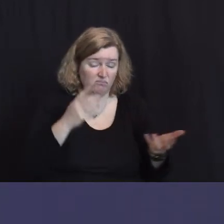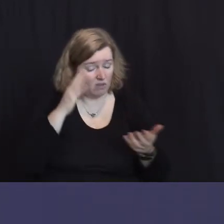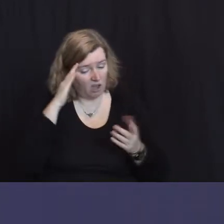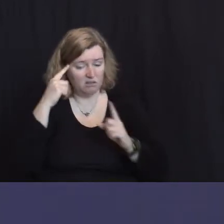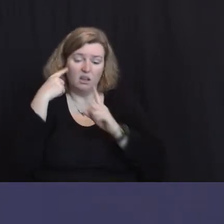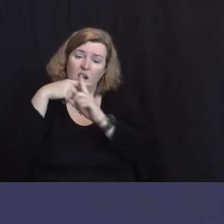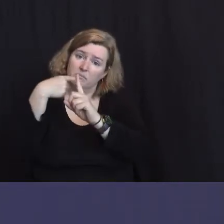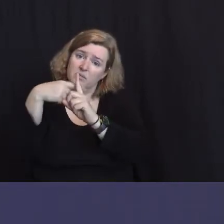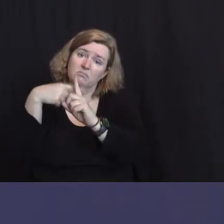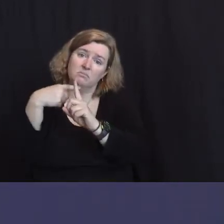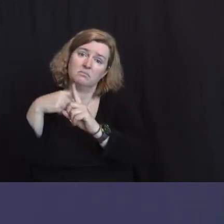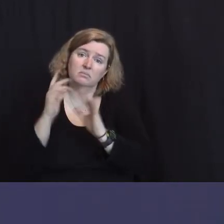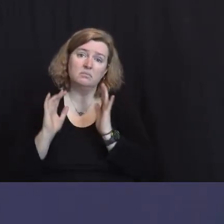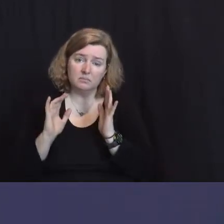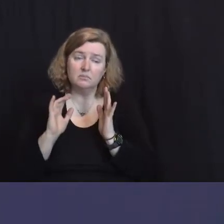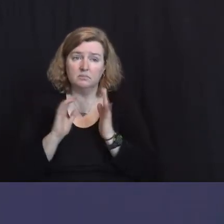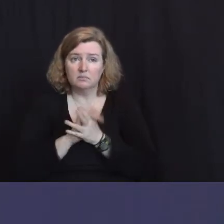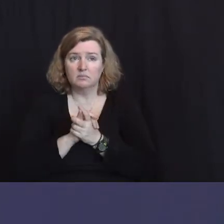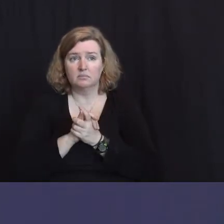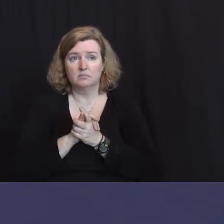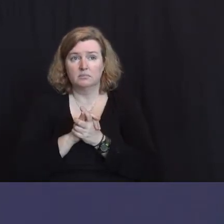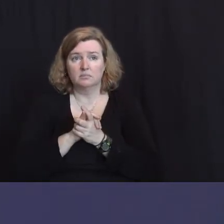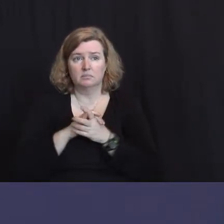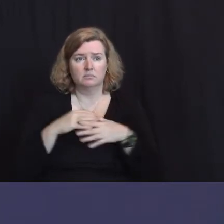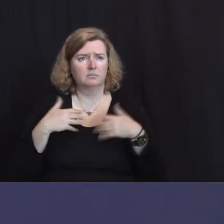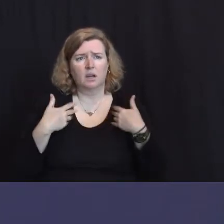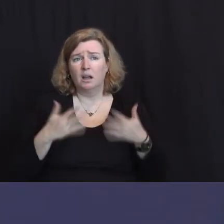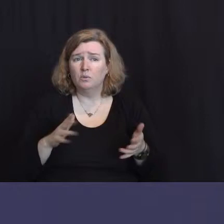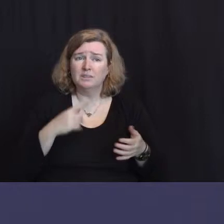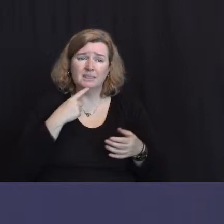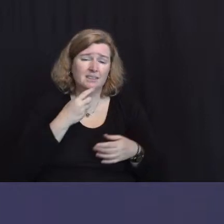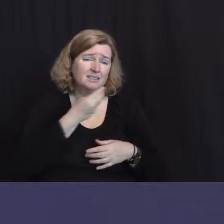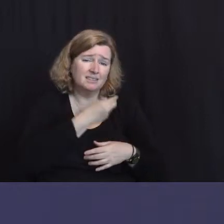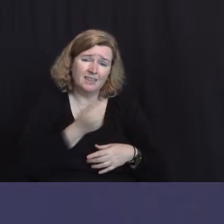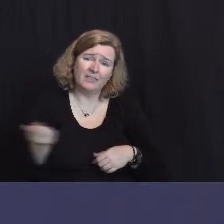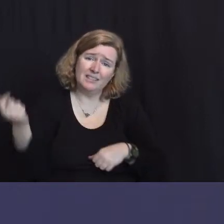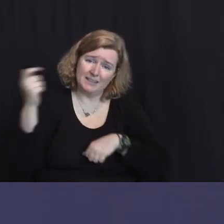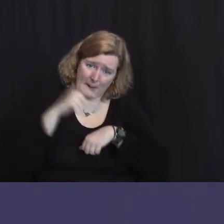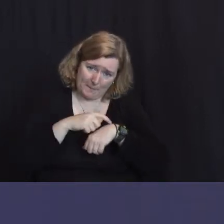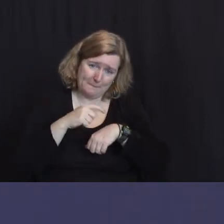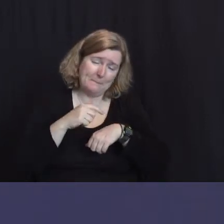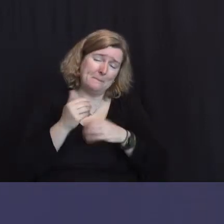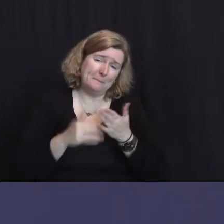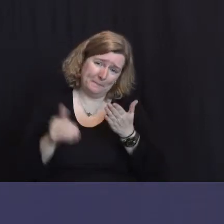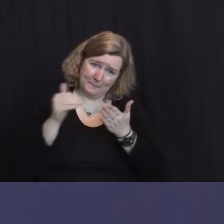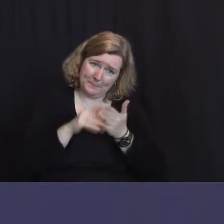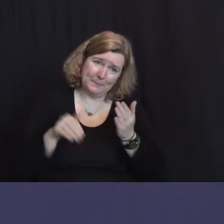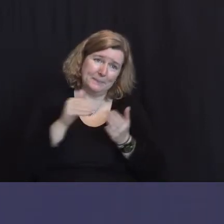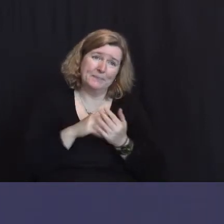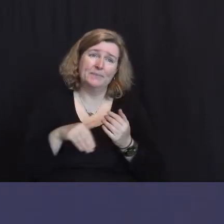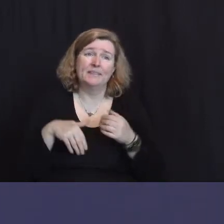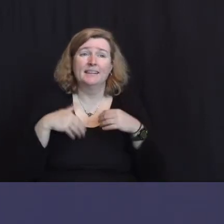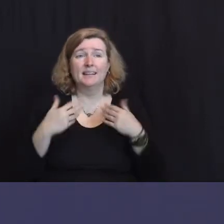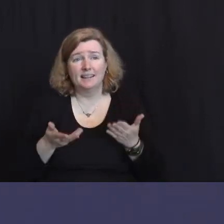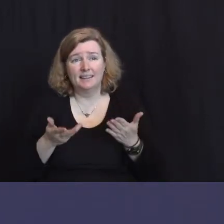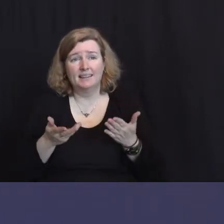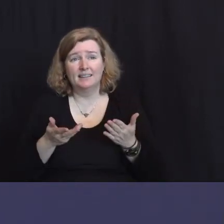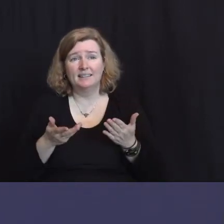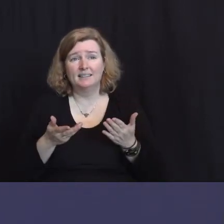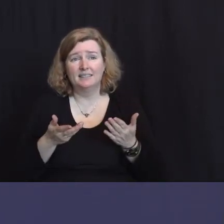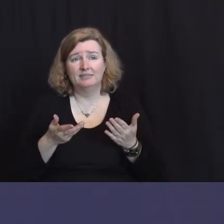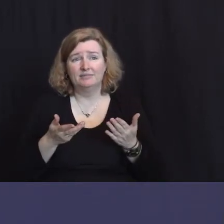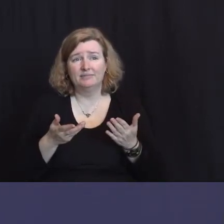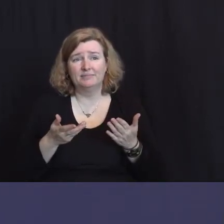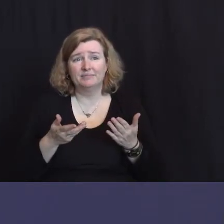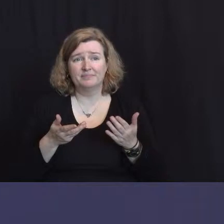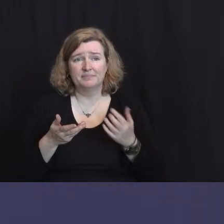But I think, I've said this a number of times, we will leave either literally or with short notice a